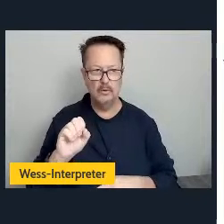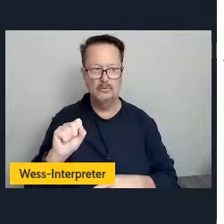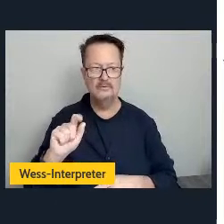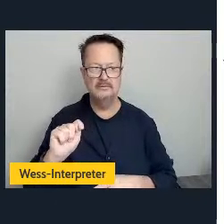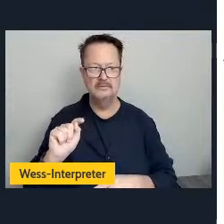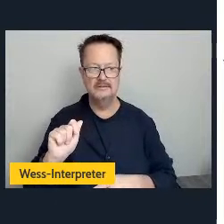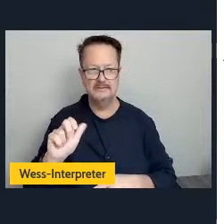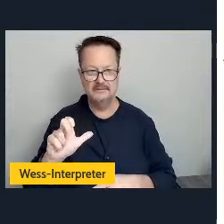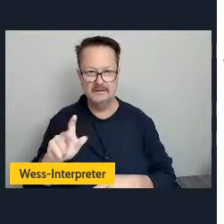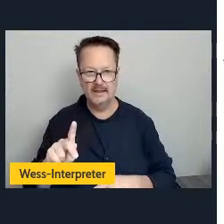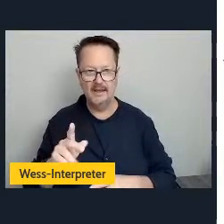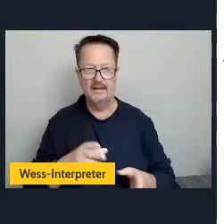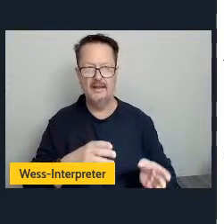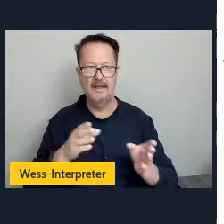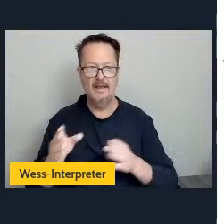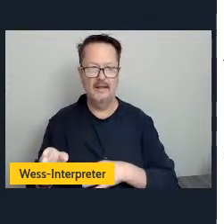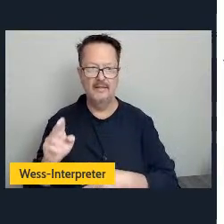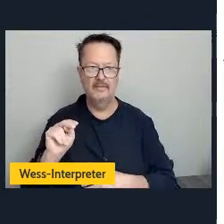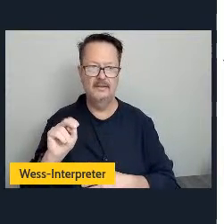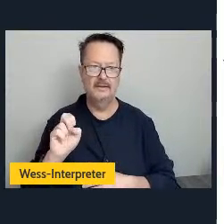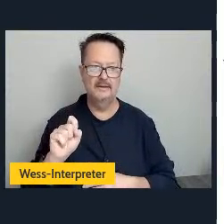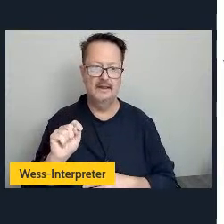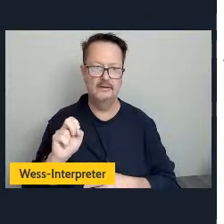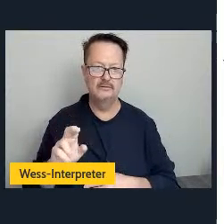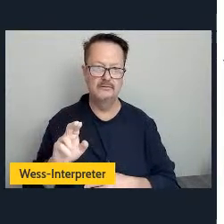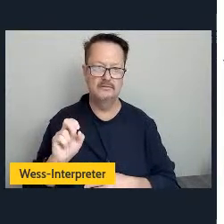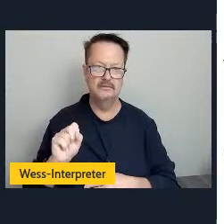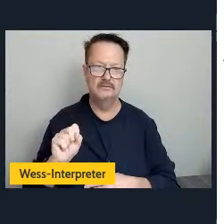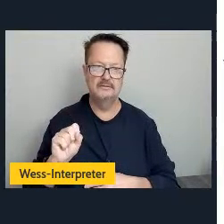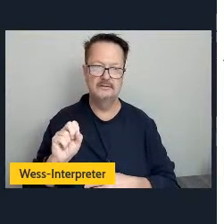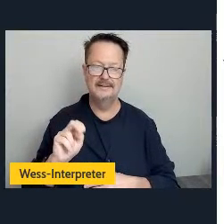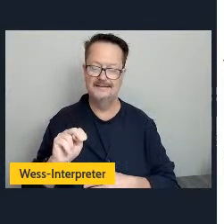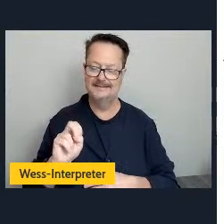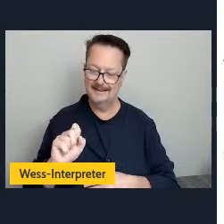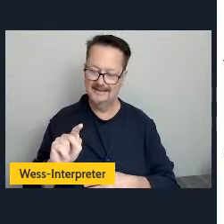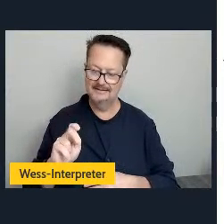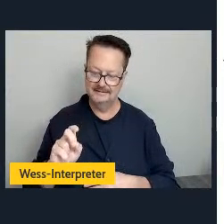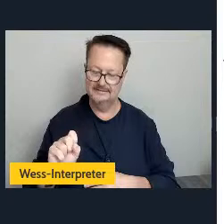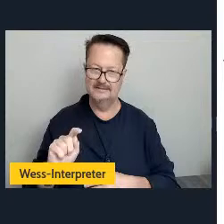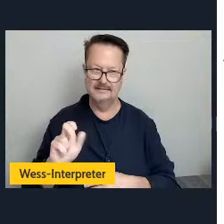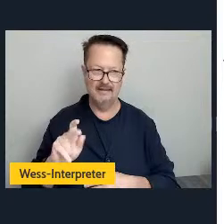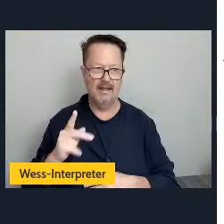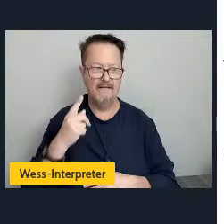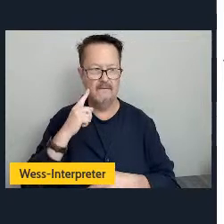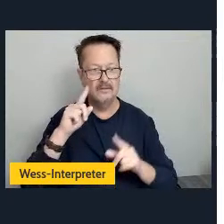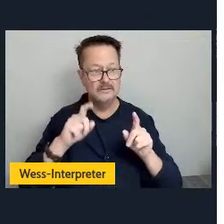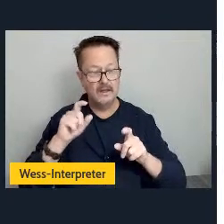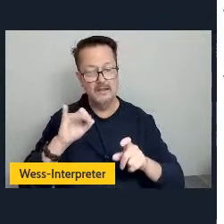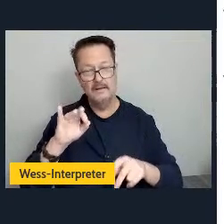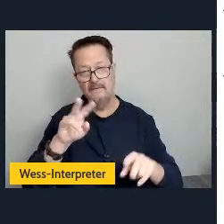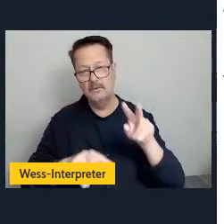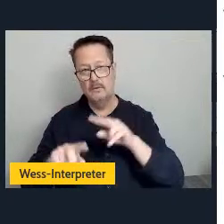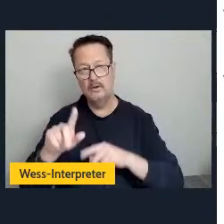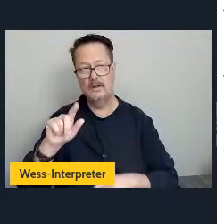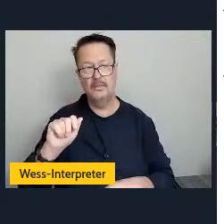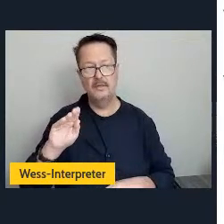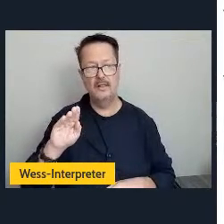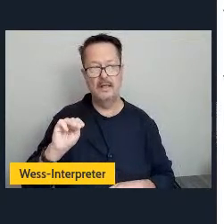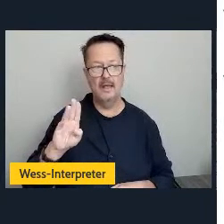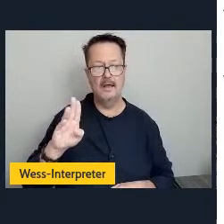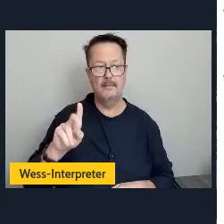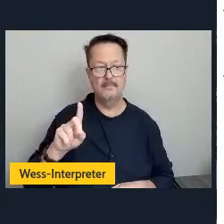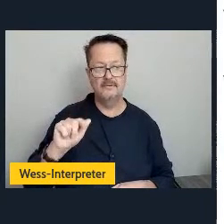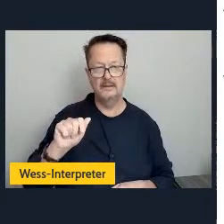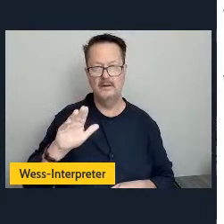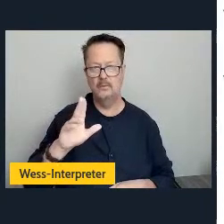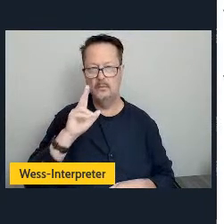the nested stack for the tests. And if we have a look at the lambdas, we'll